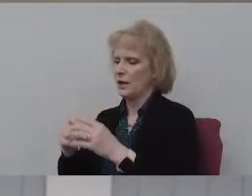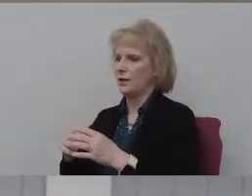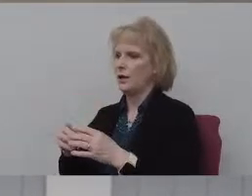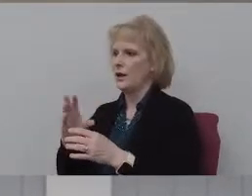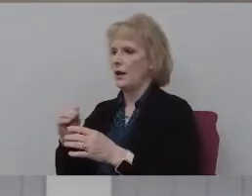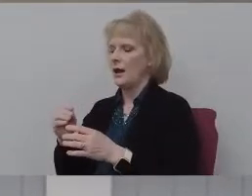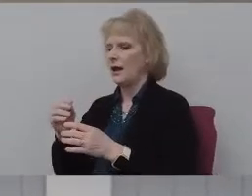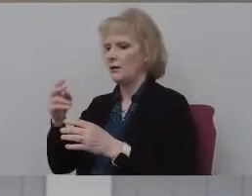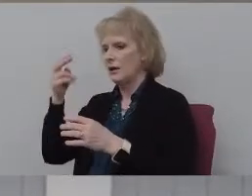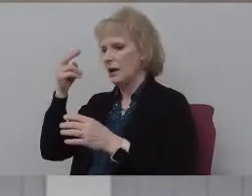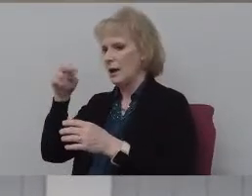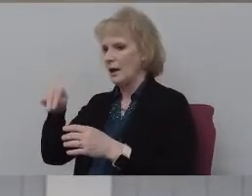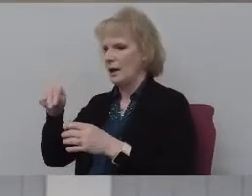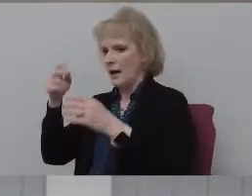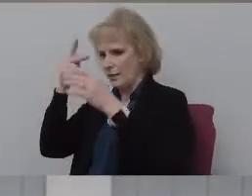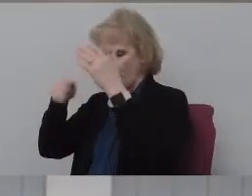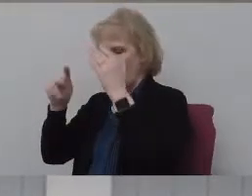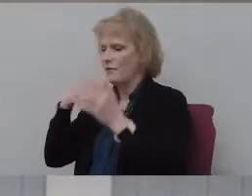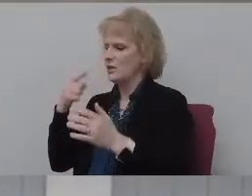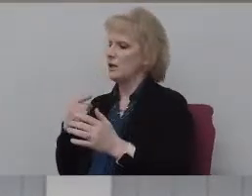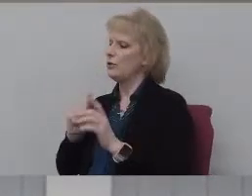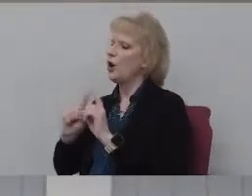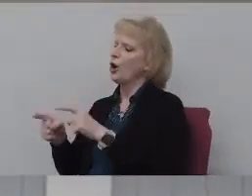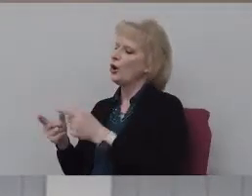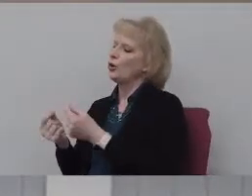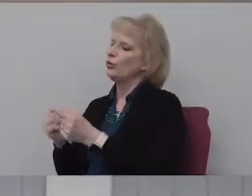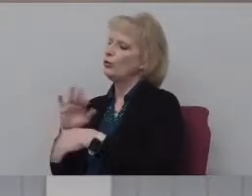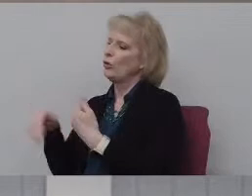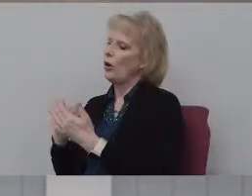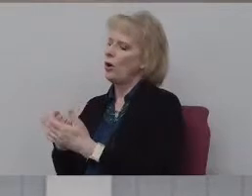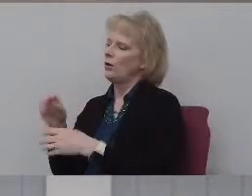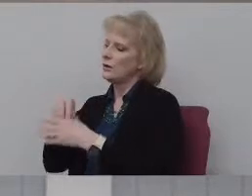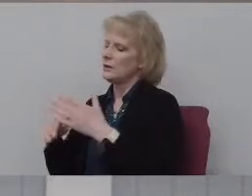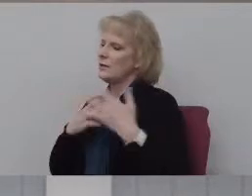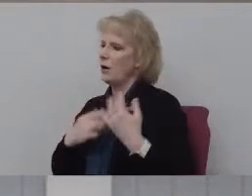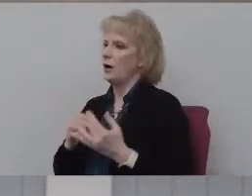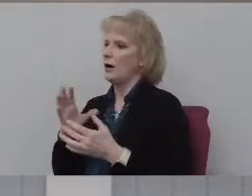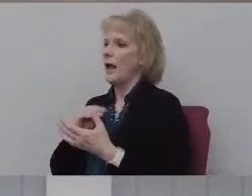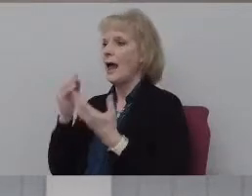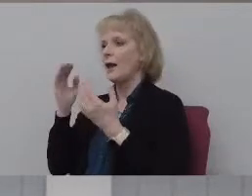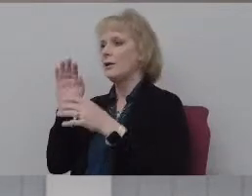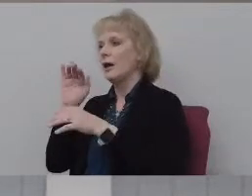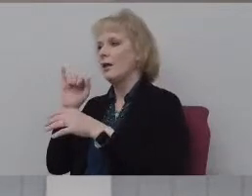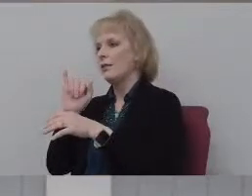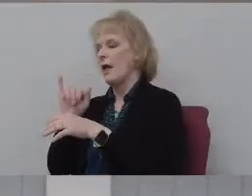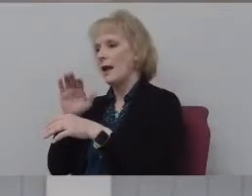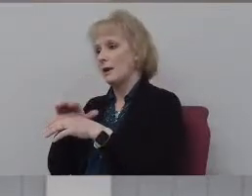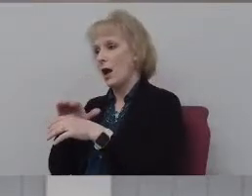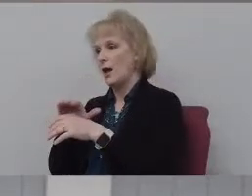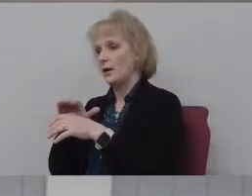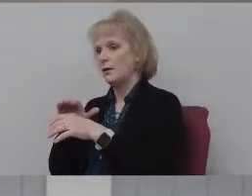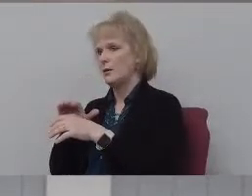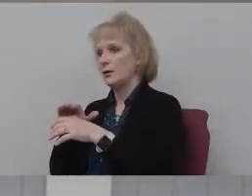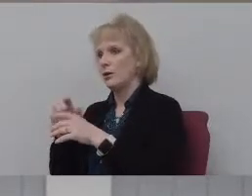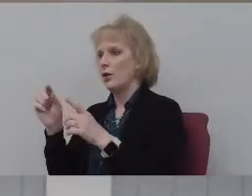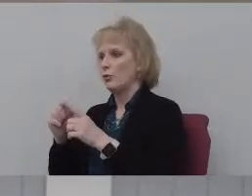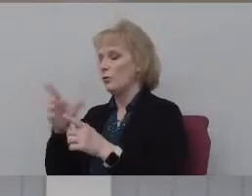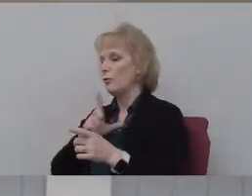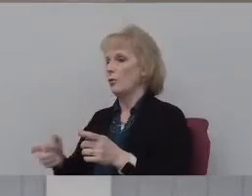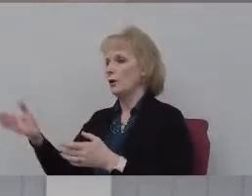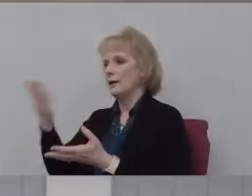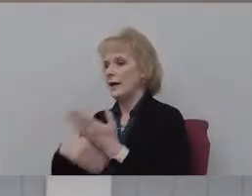is in thine heart, for the Lord is with thee. And it came to pass that night that the word of the Lord came unto Nathan,